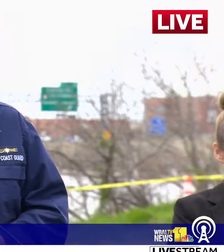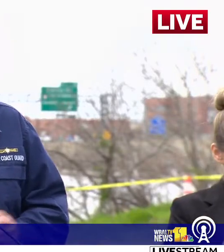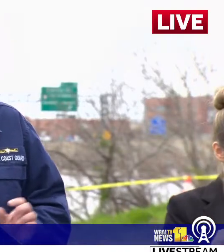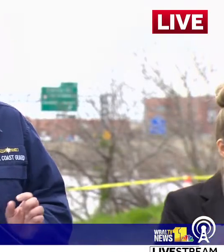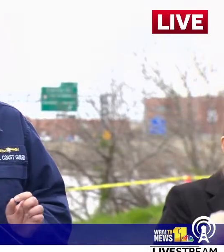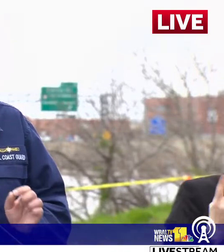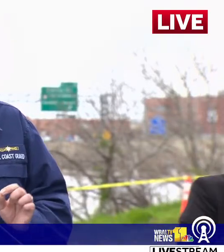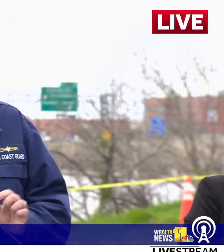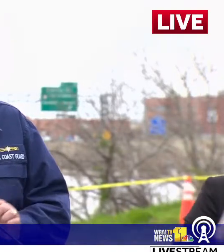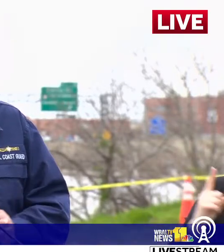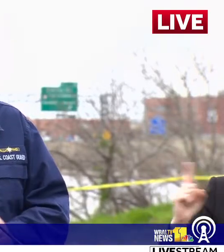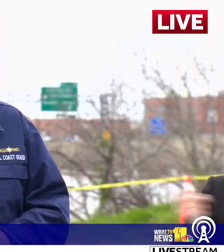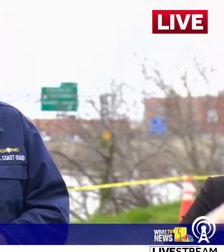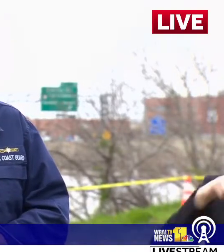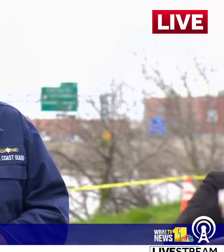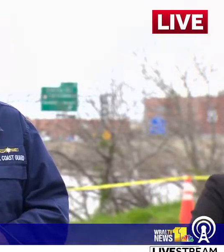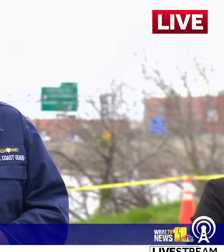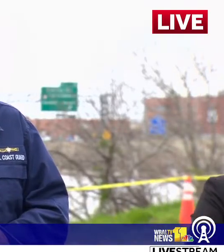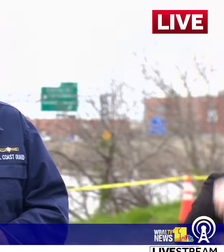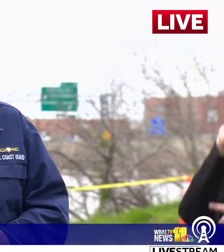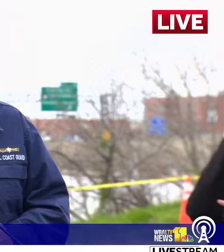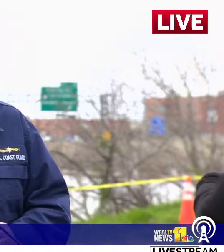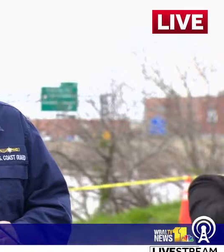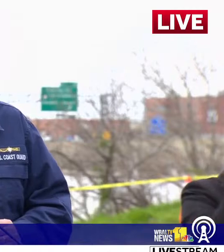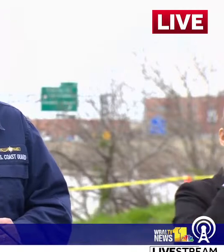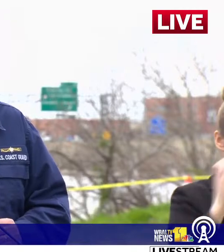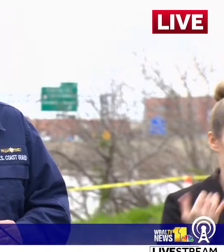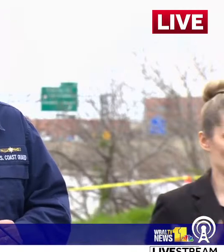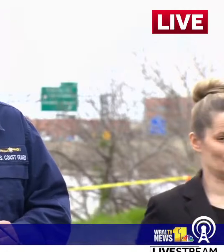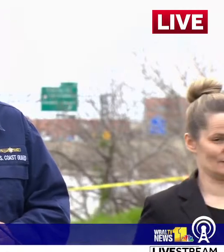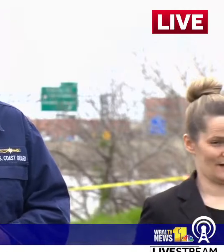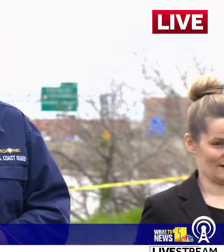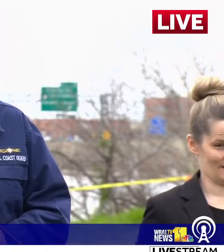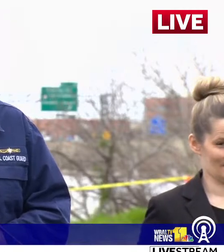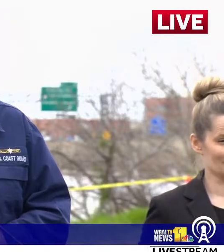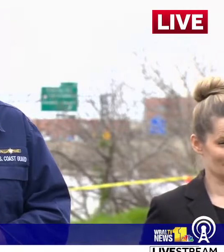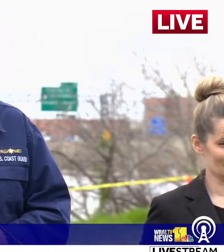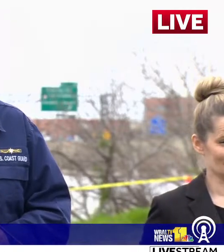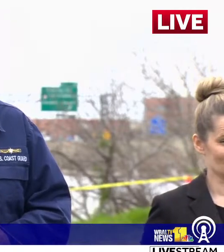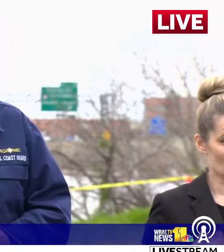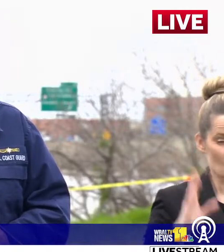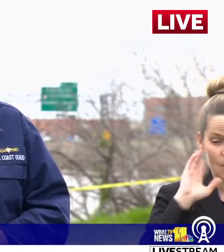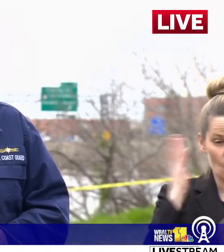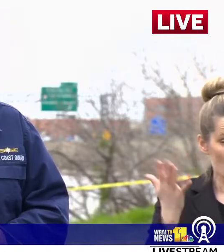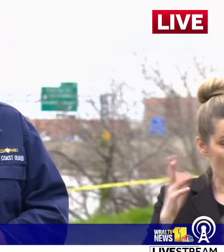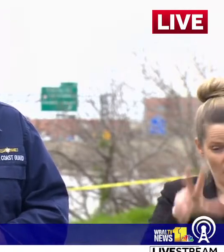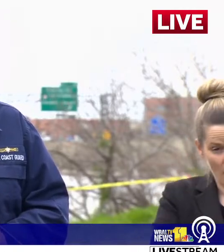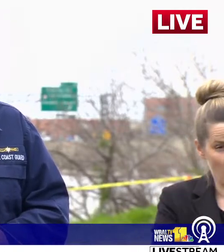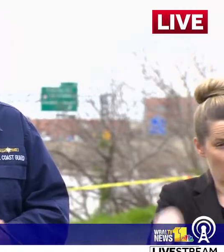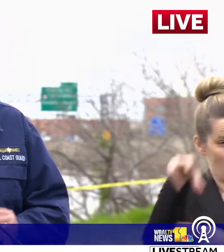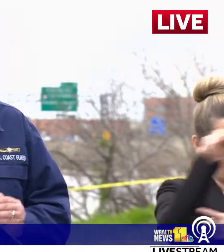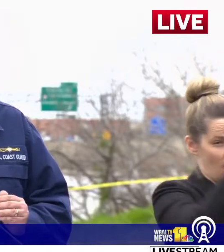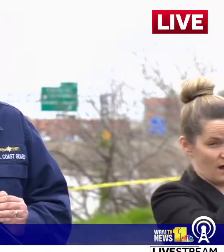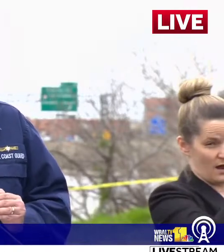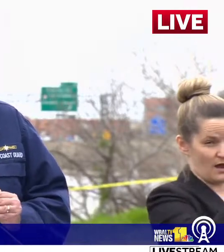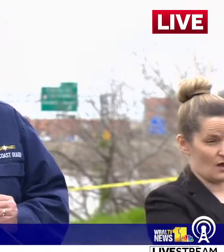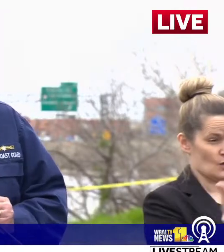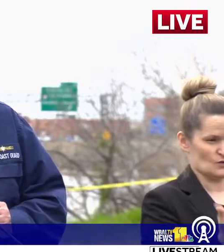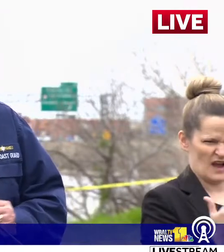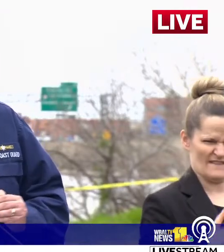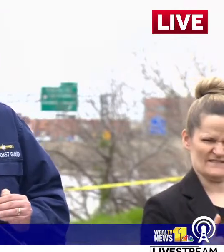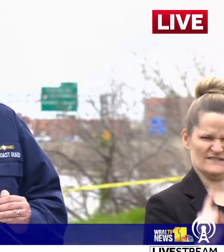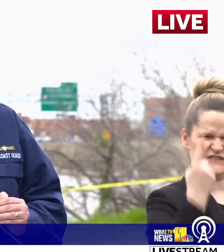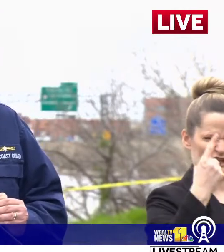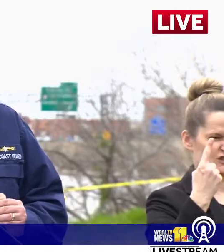today on a piece of a portion of the bridge just north of that deep draft shipping channel.